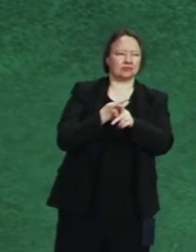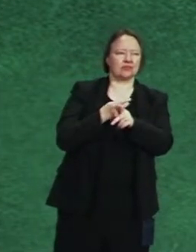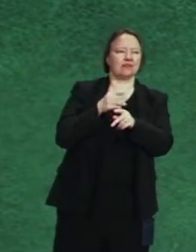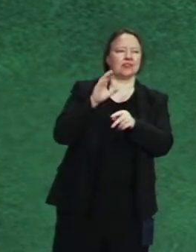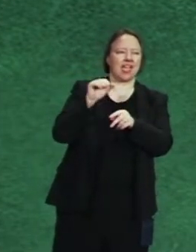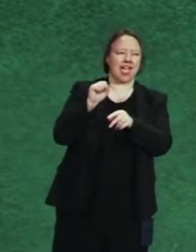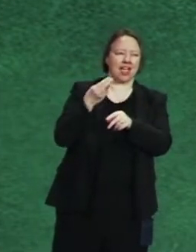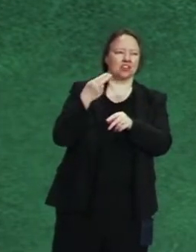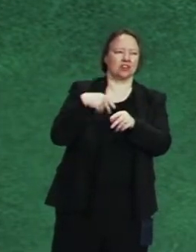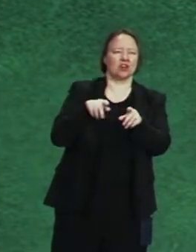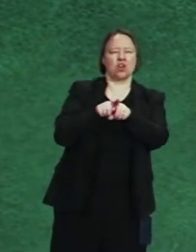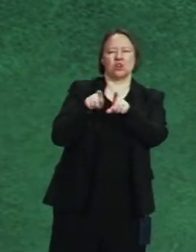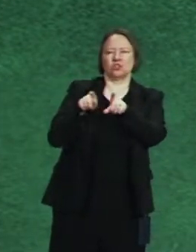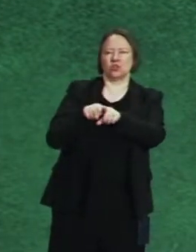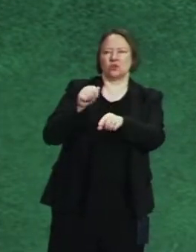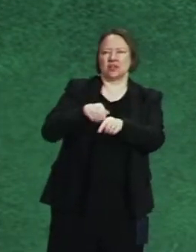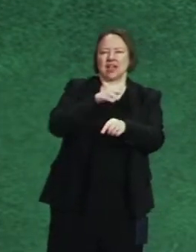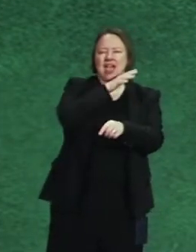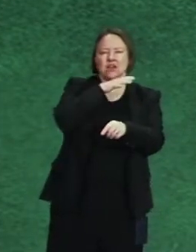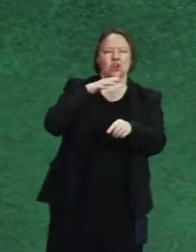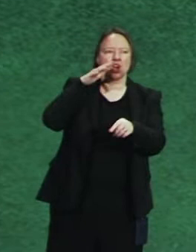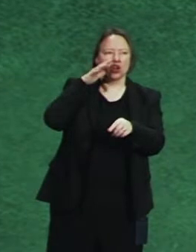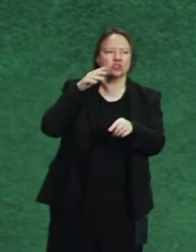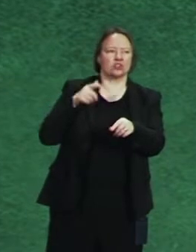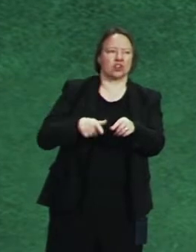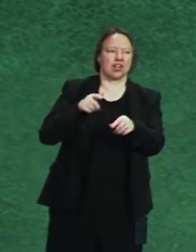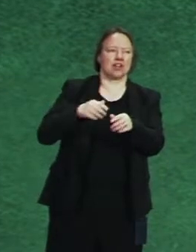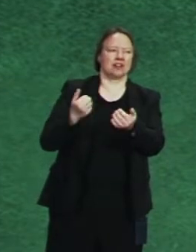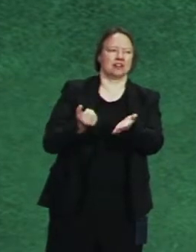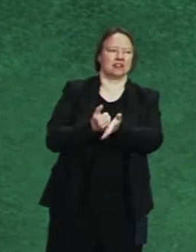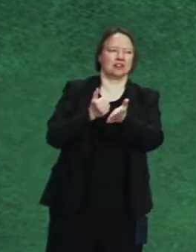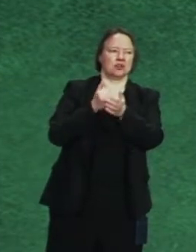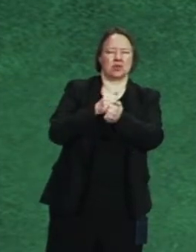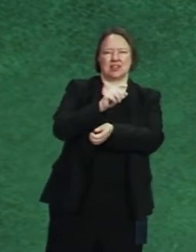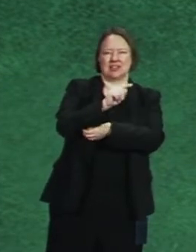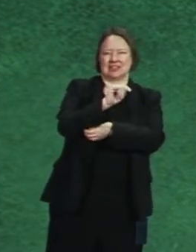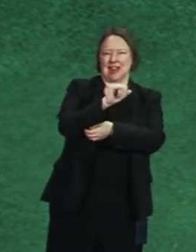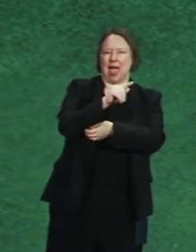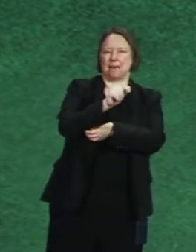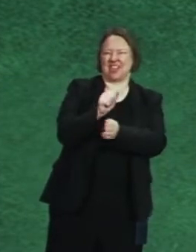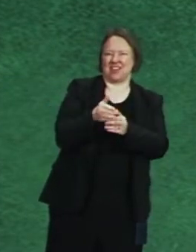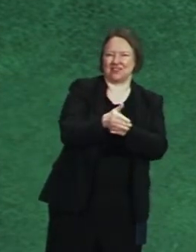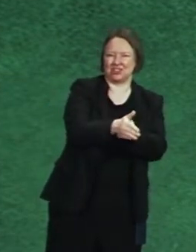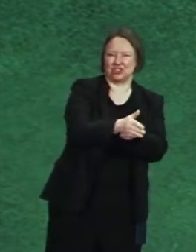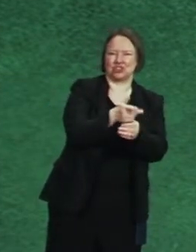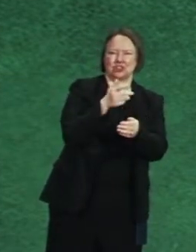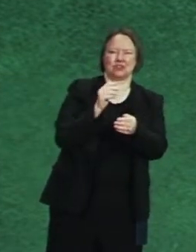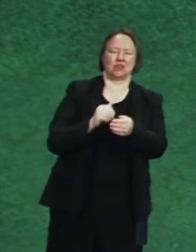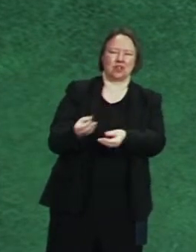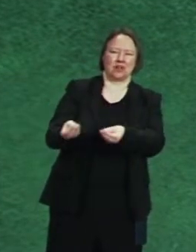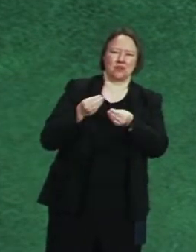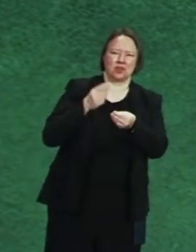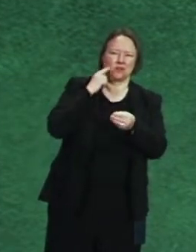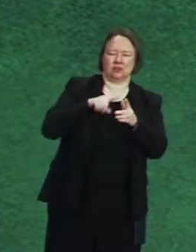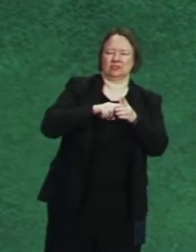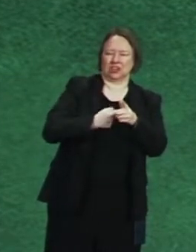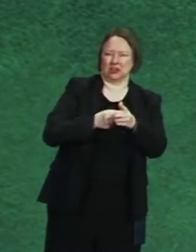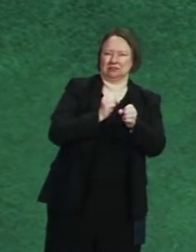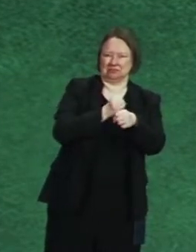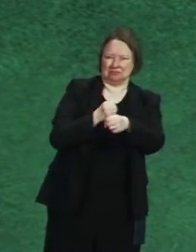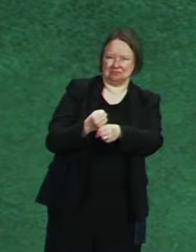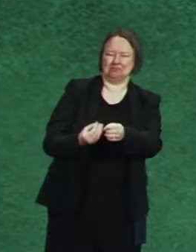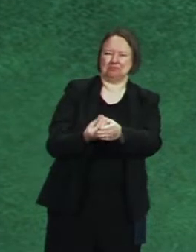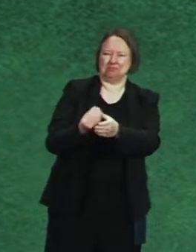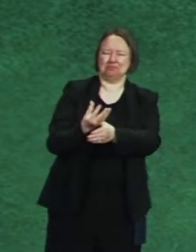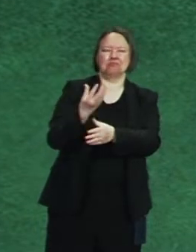example is the fisheries and aquaculture under the government assisting us with tilapia fingerlings for our piloting. On a 2-acre